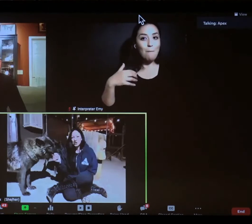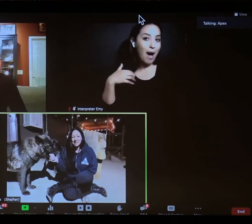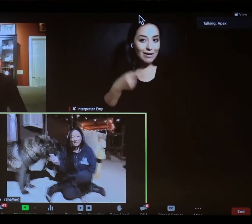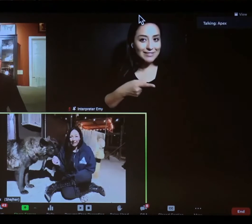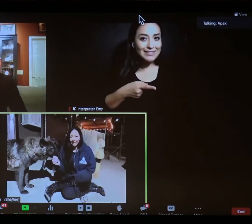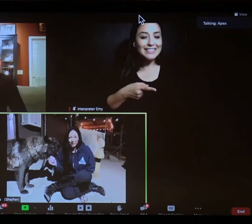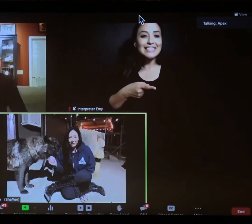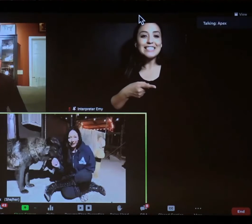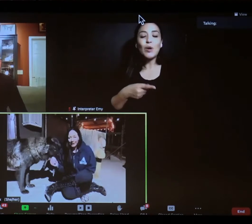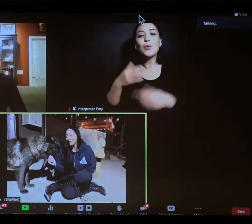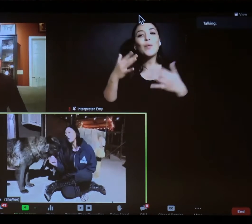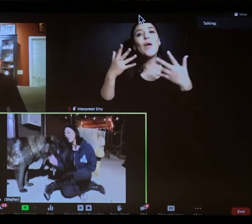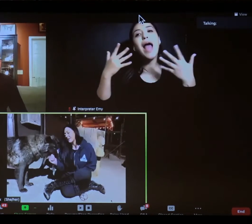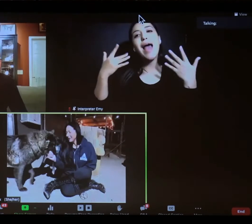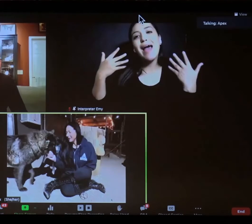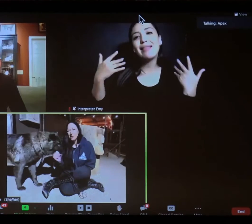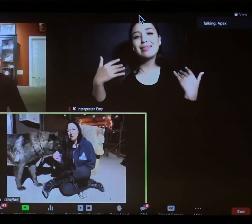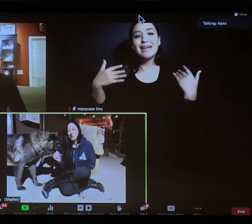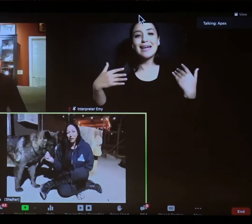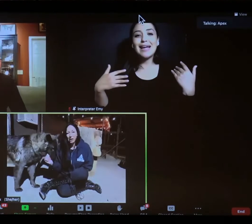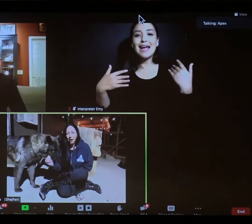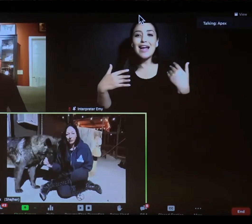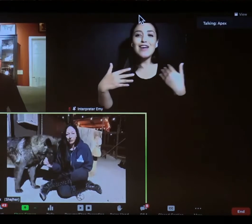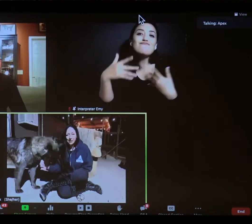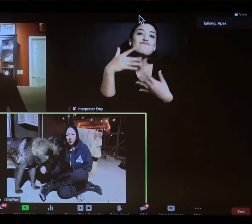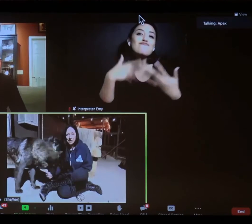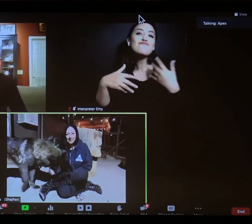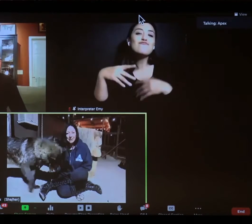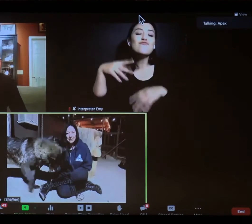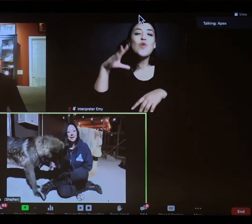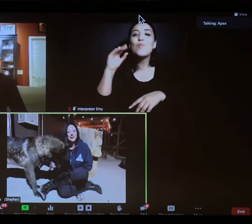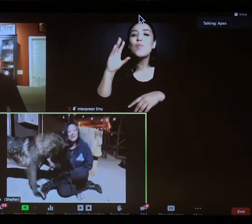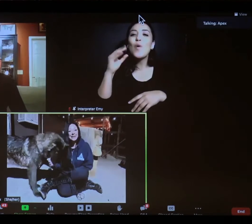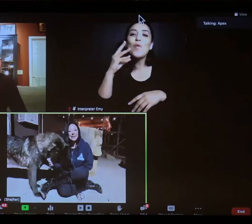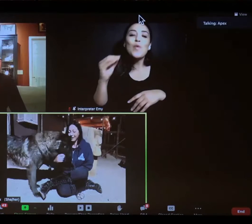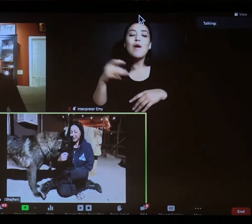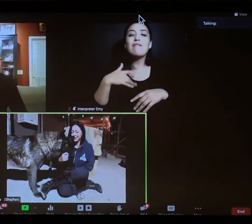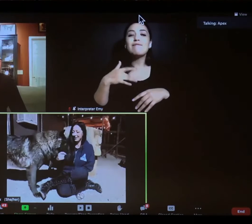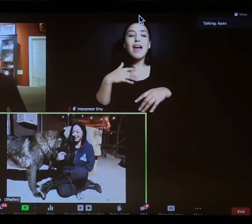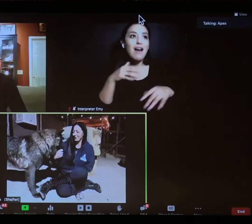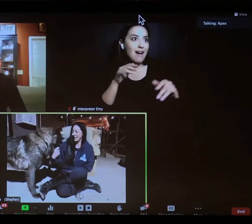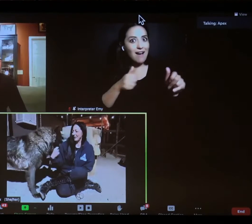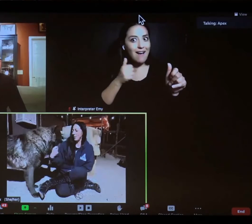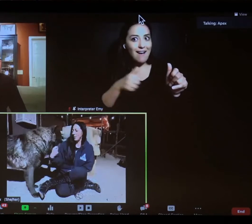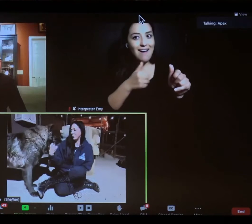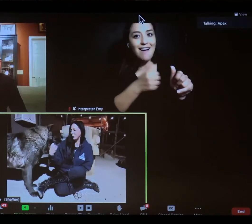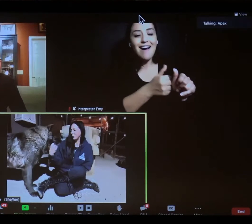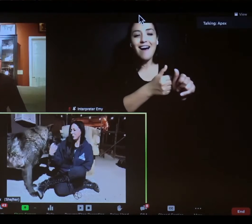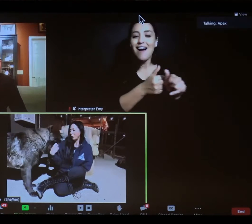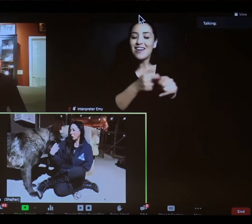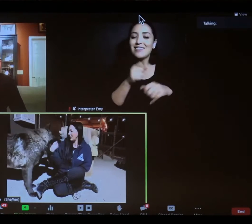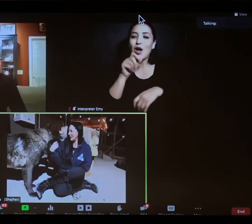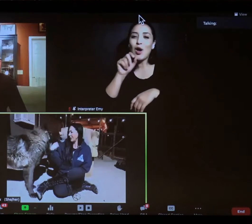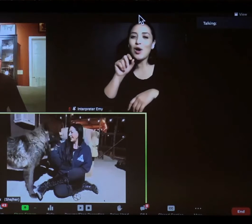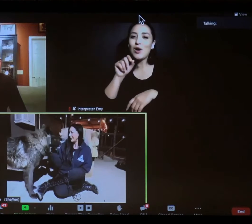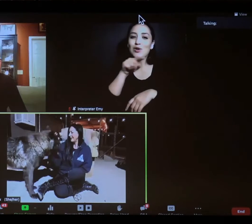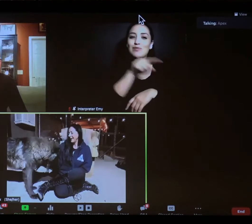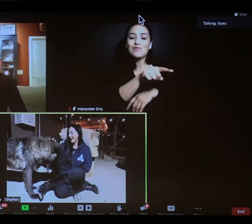she's very outgoing, and so the boys feel very confident because she is kind of the leader. She's kind of taken on a mama role for these